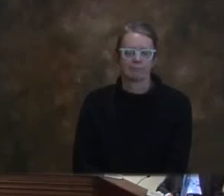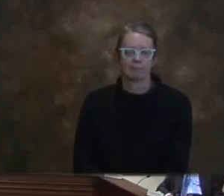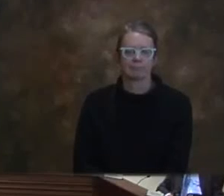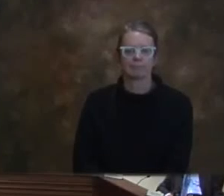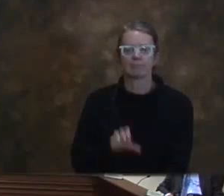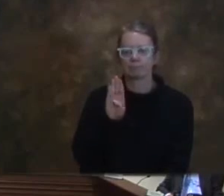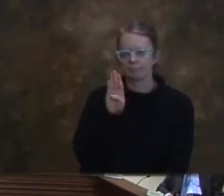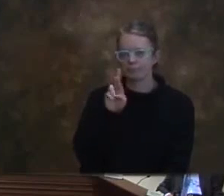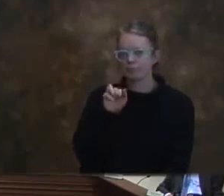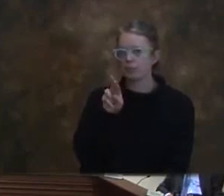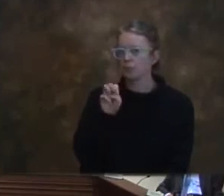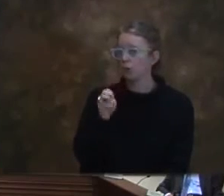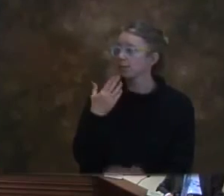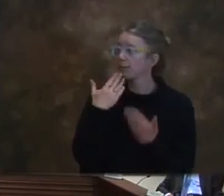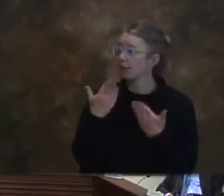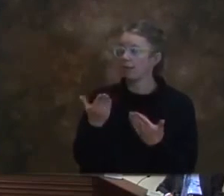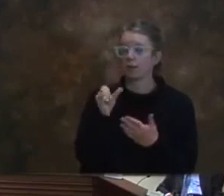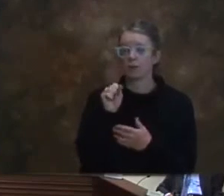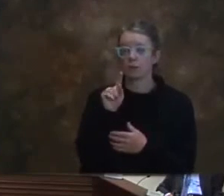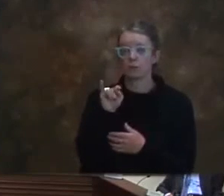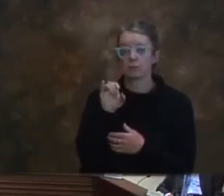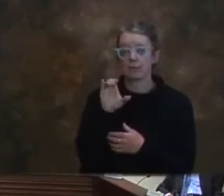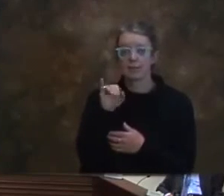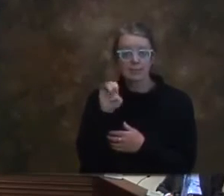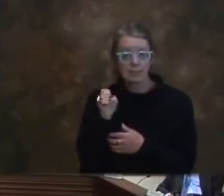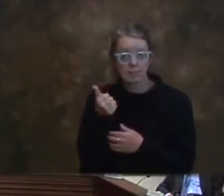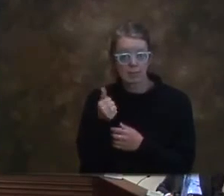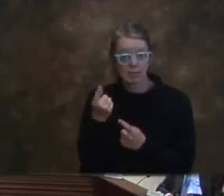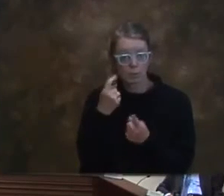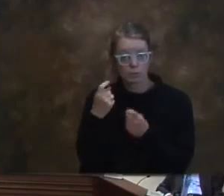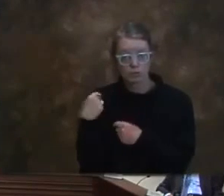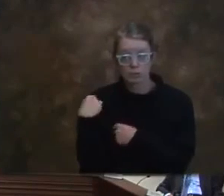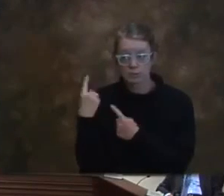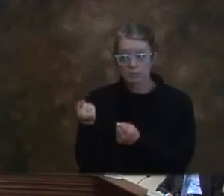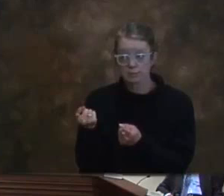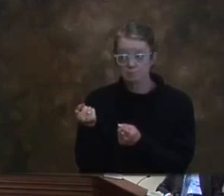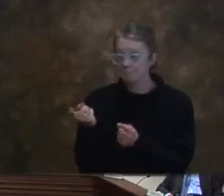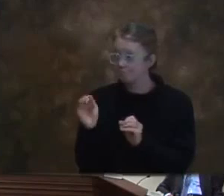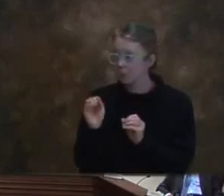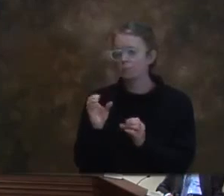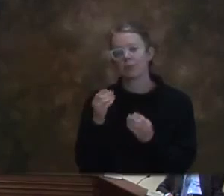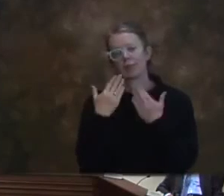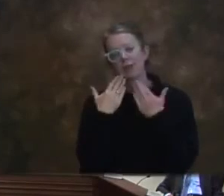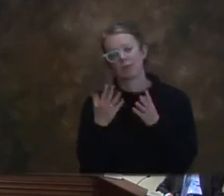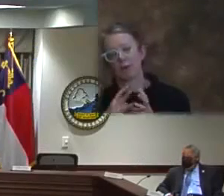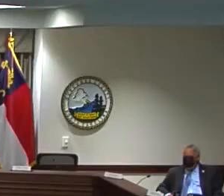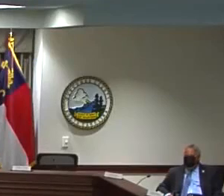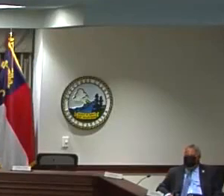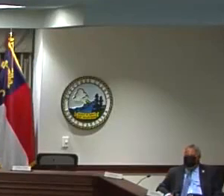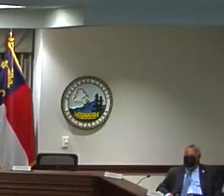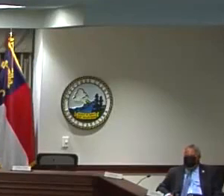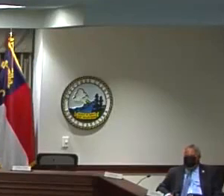Thank you, Stacy. Commissioners, are there any questions? All